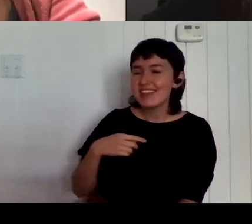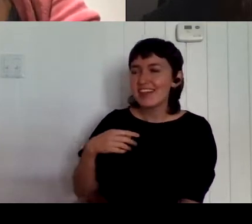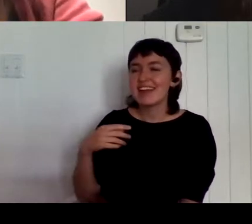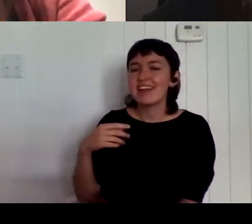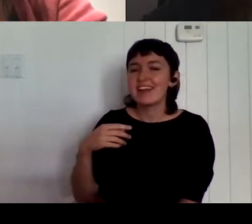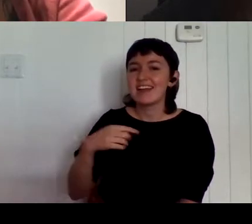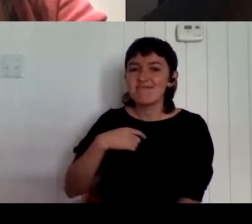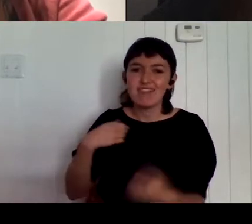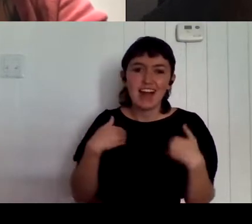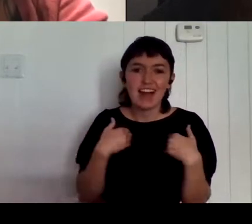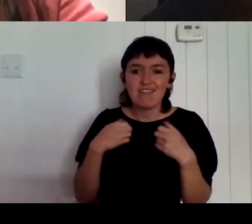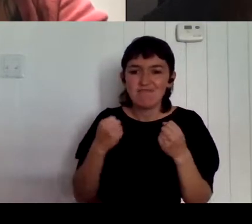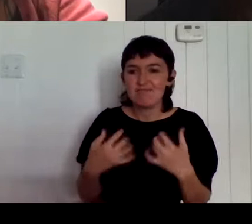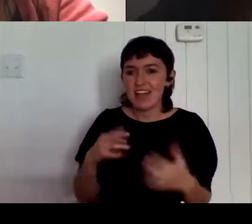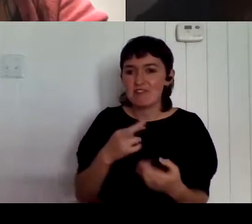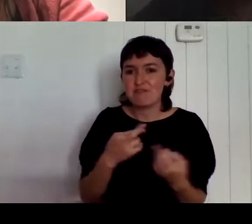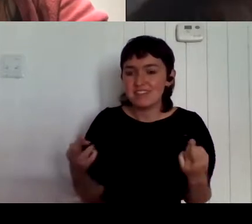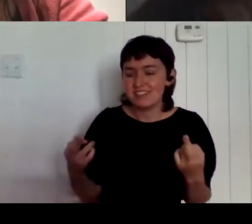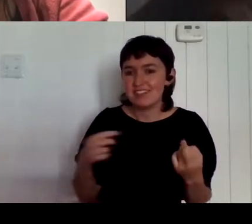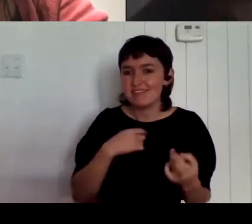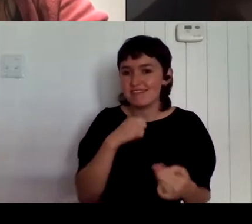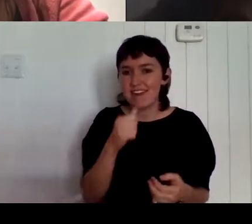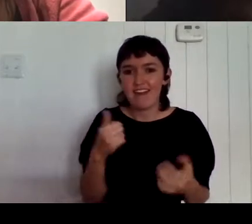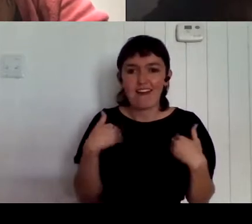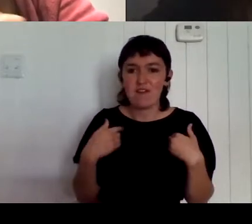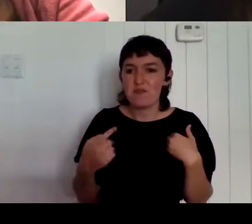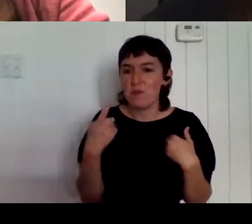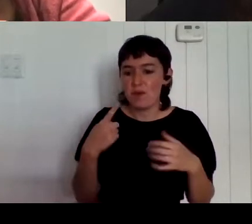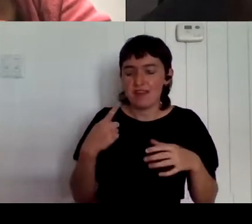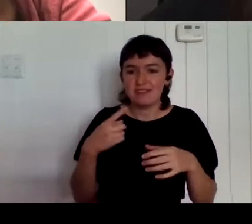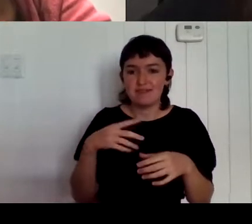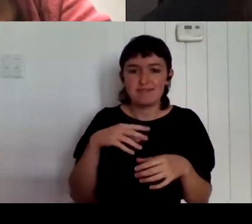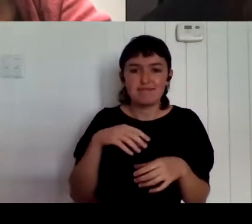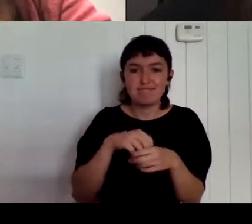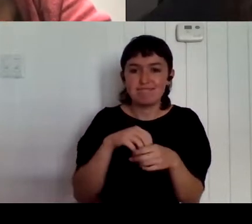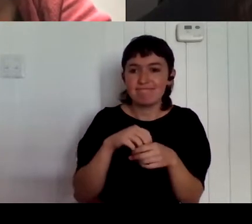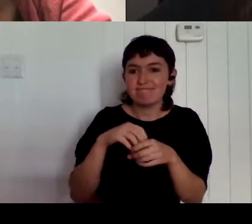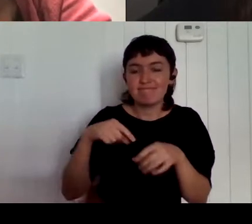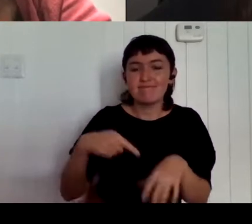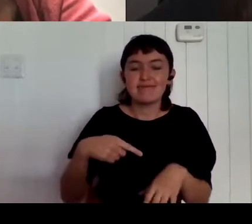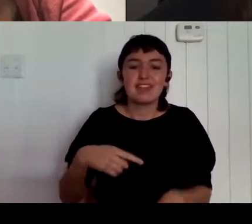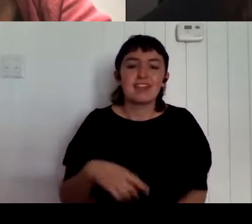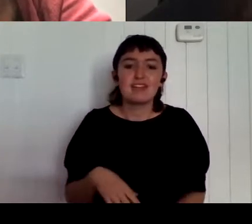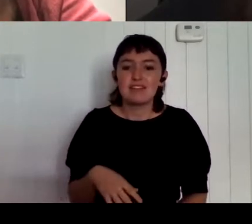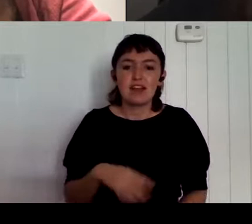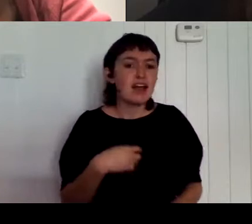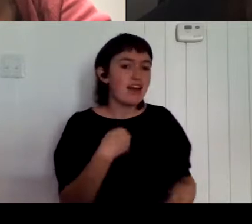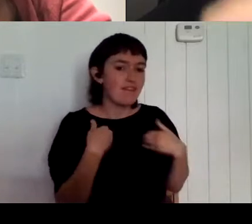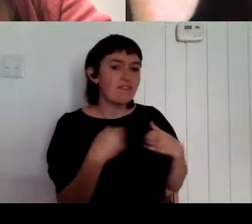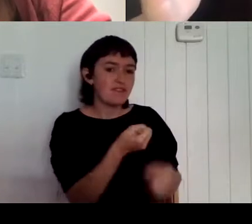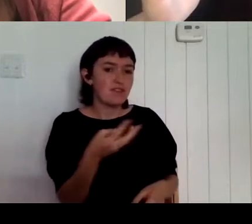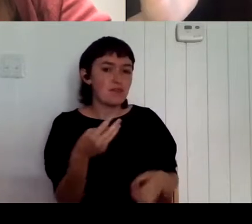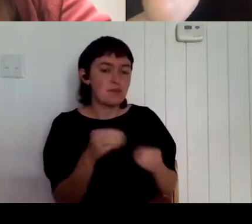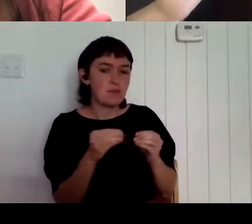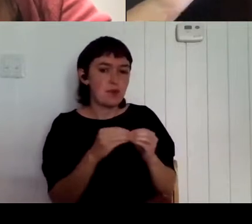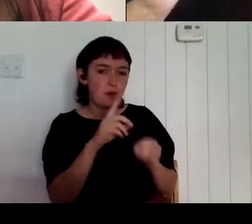spot, like, Oh, don't worry about it. Uh, we've got some, um, some quick questions that you can ask while you're quick questions. absolutely.